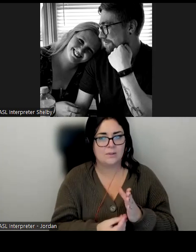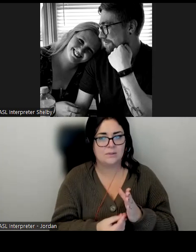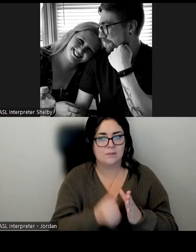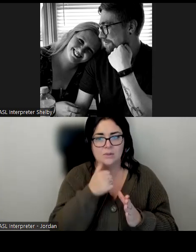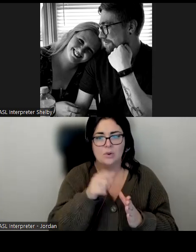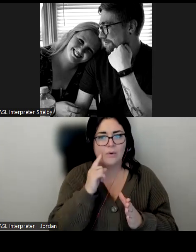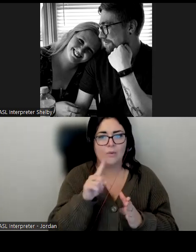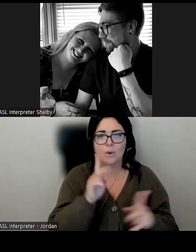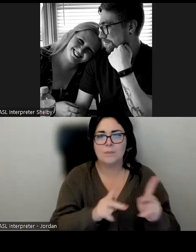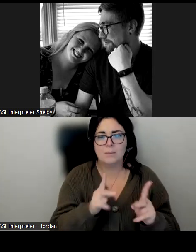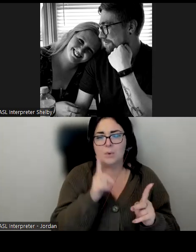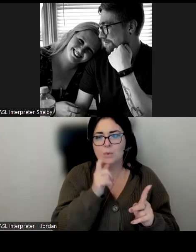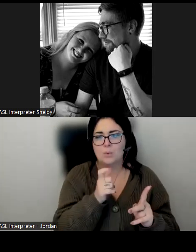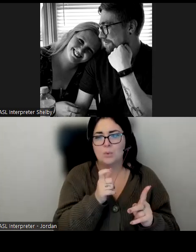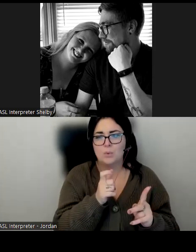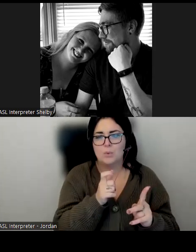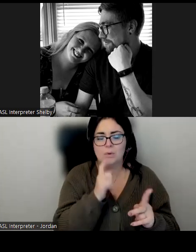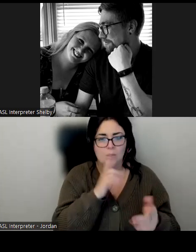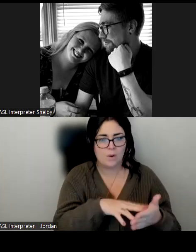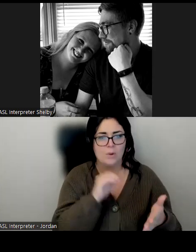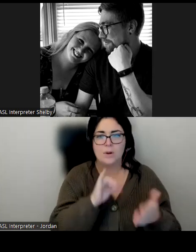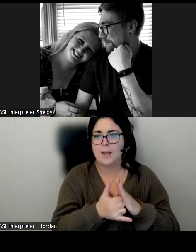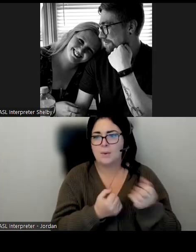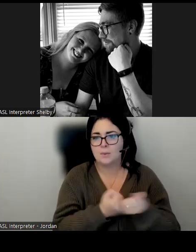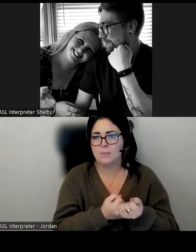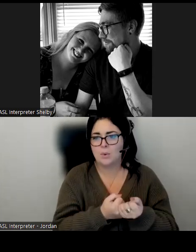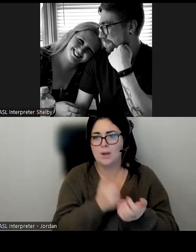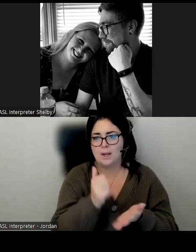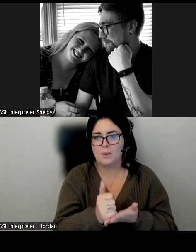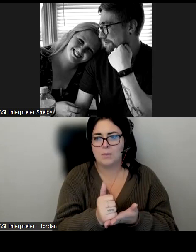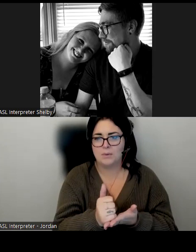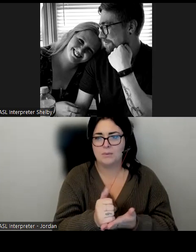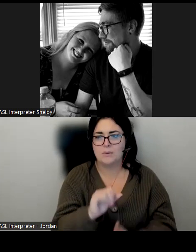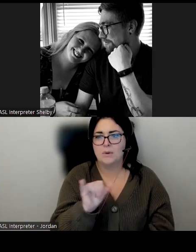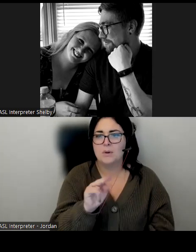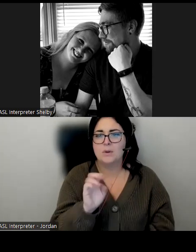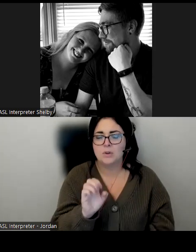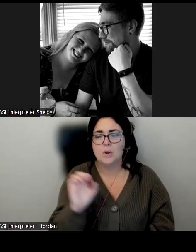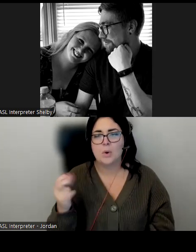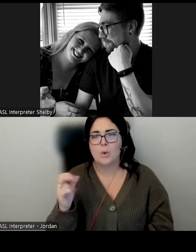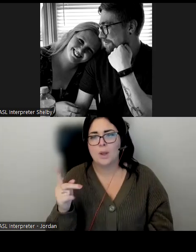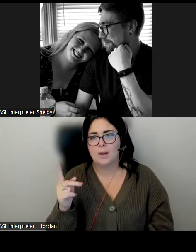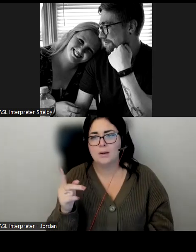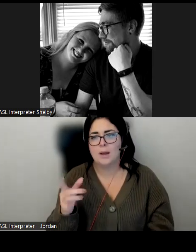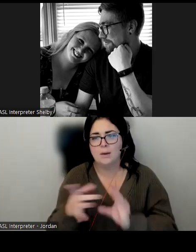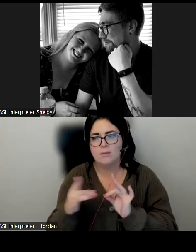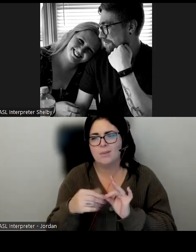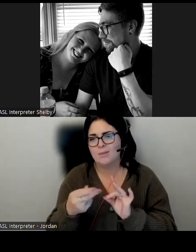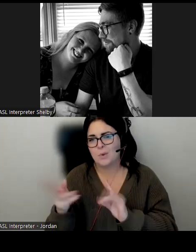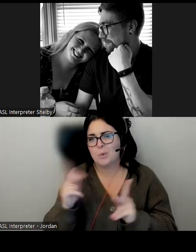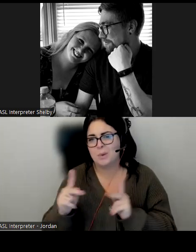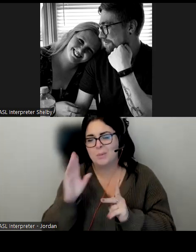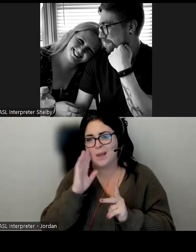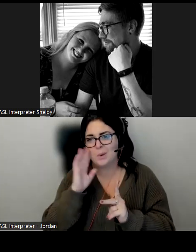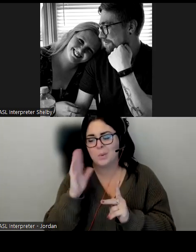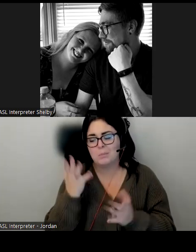for people who want to learn to support others. It's I'll just mention it to a couple of people that